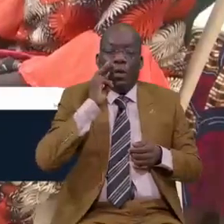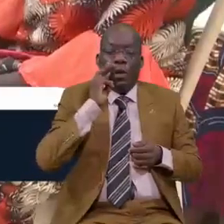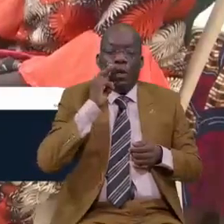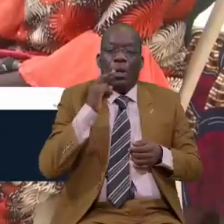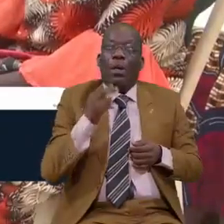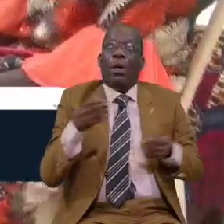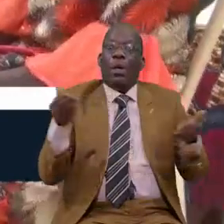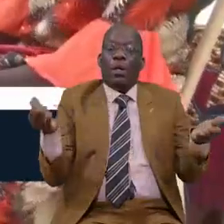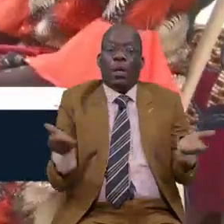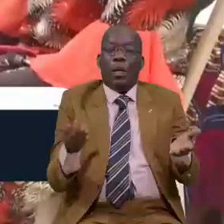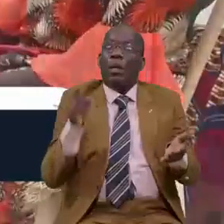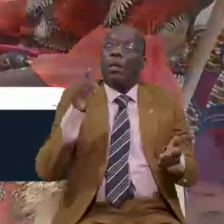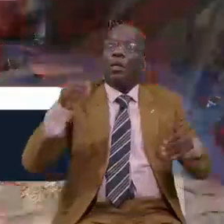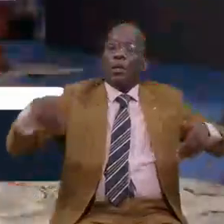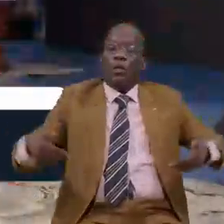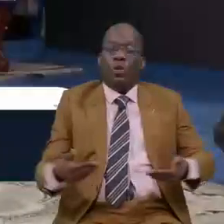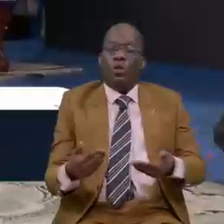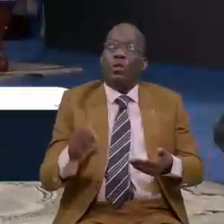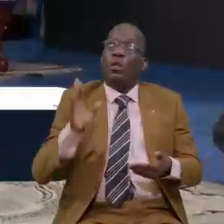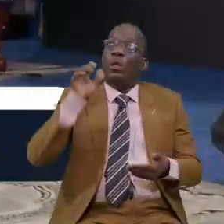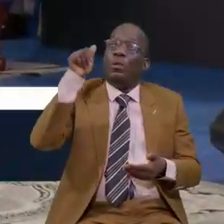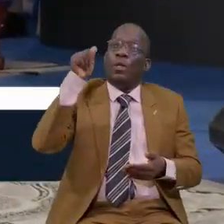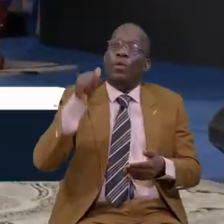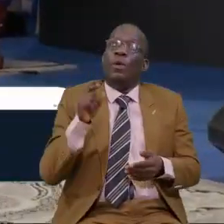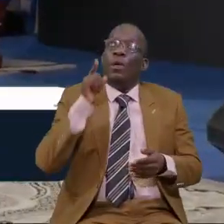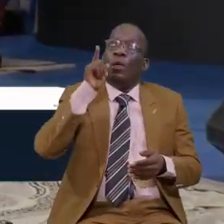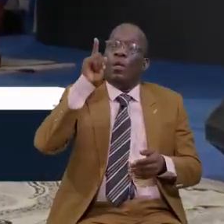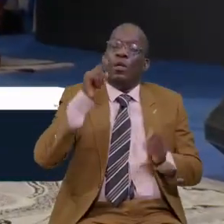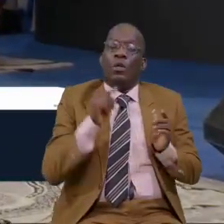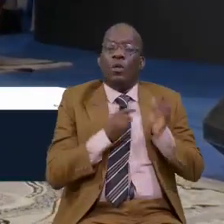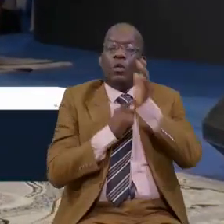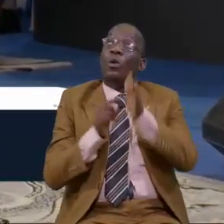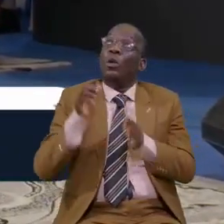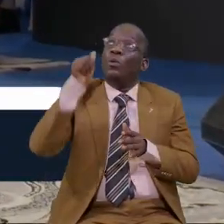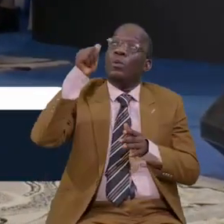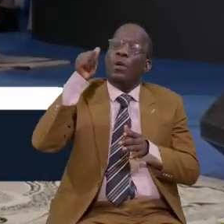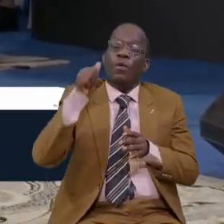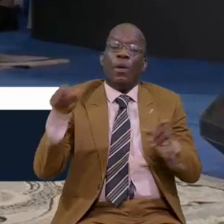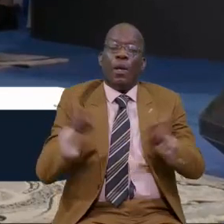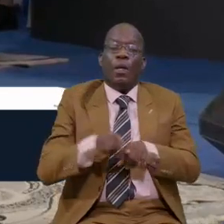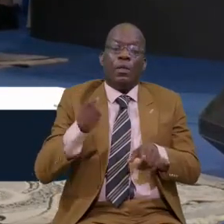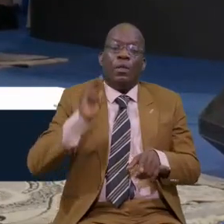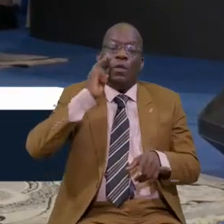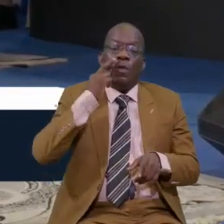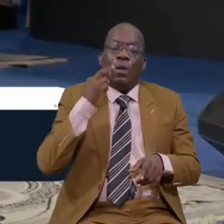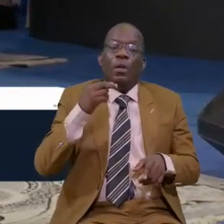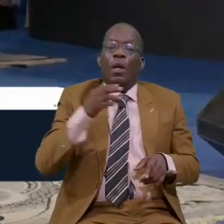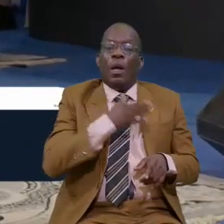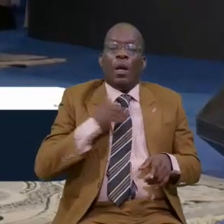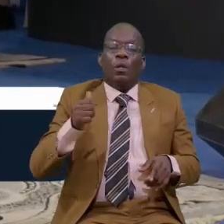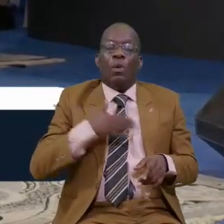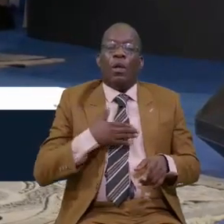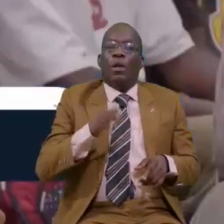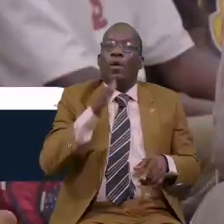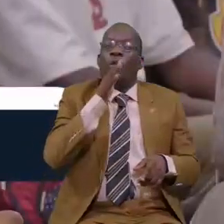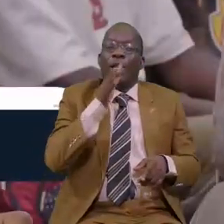himself, he shows himself as the vine. And my Father is the husbandman. Look at verse